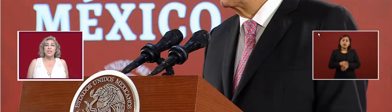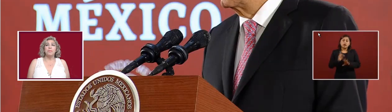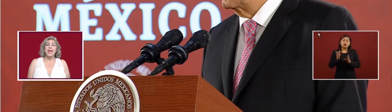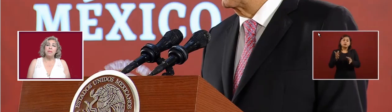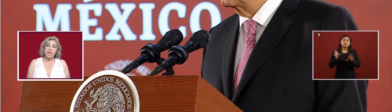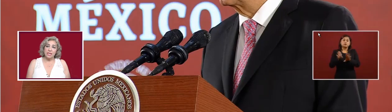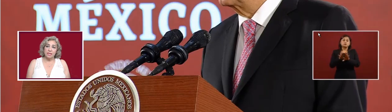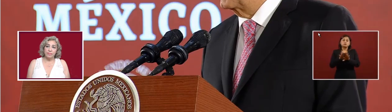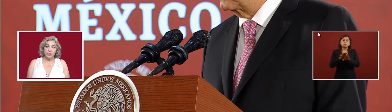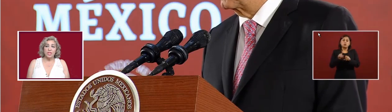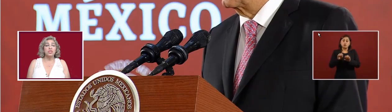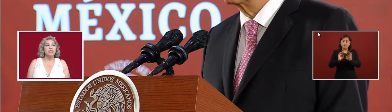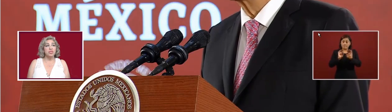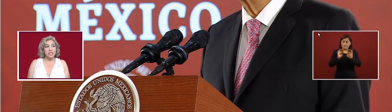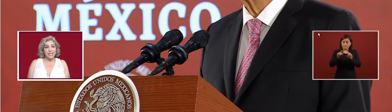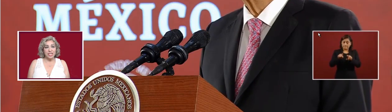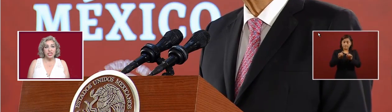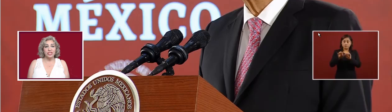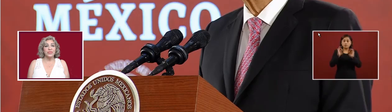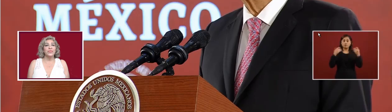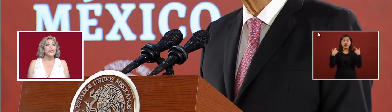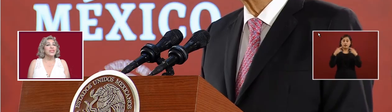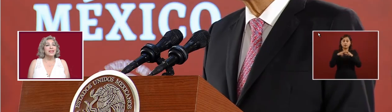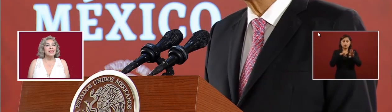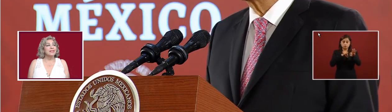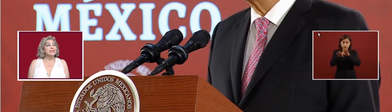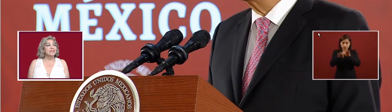with the payment, to the teachers.